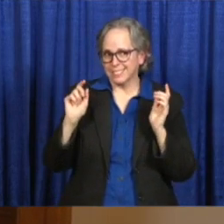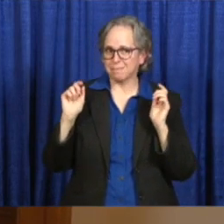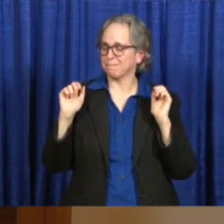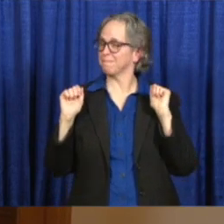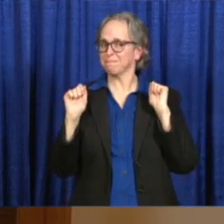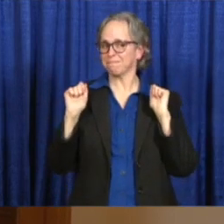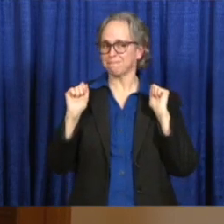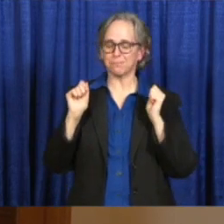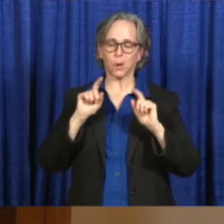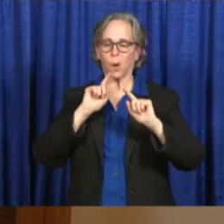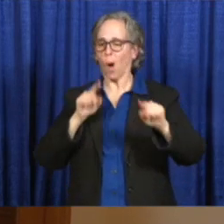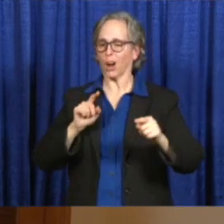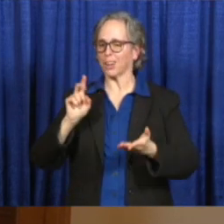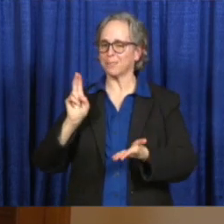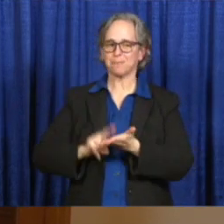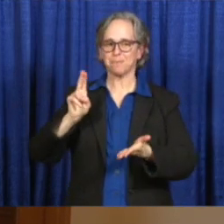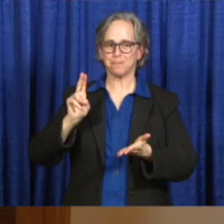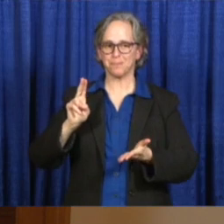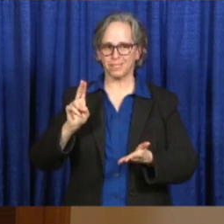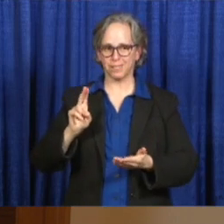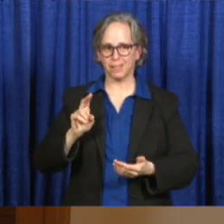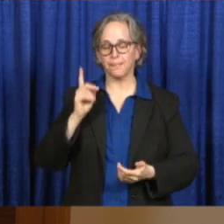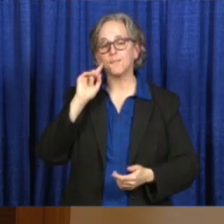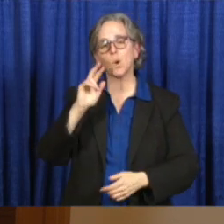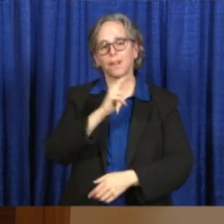order for our hospitals.